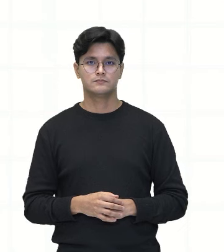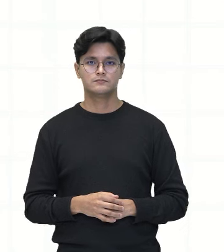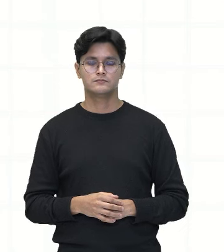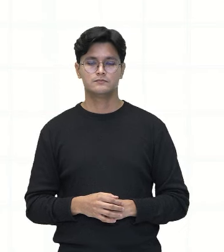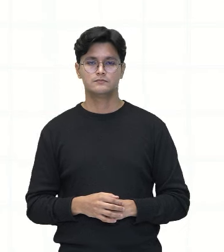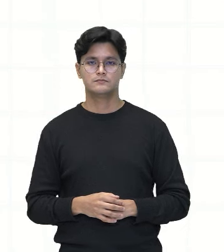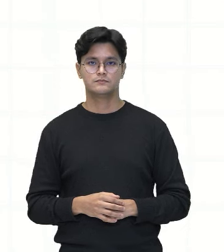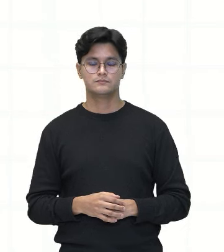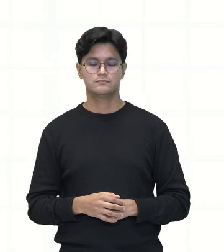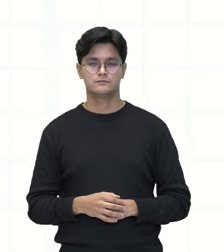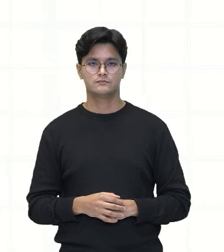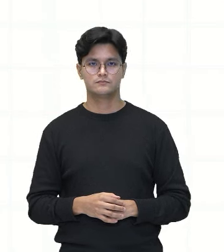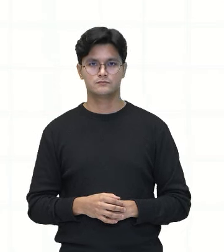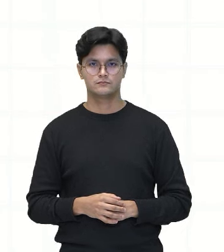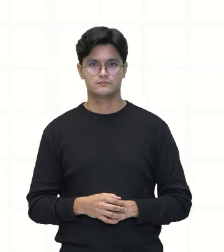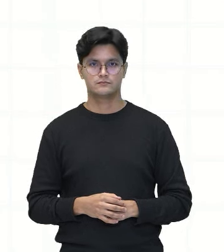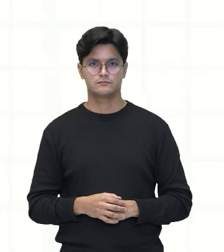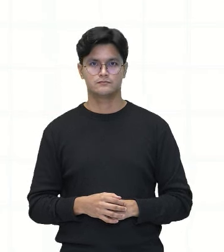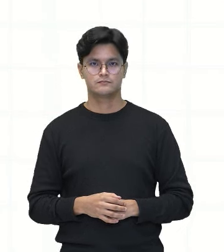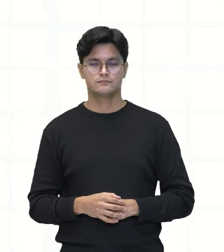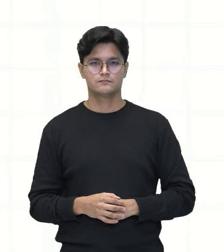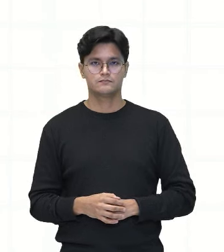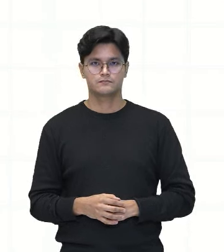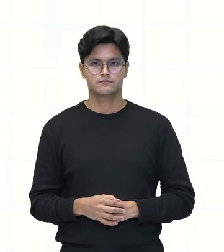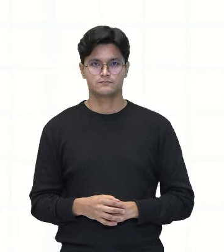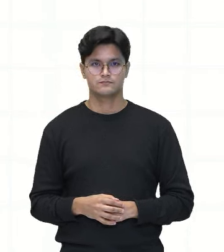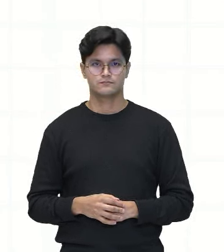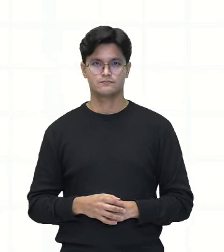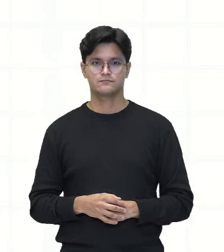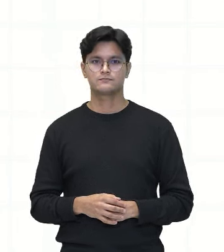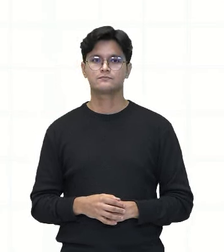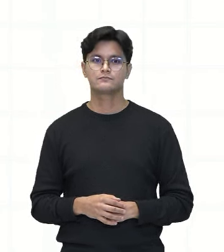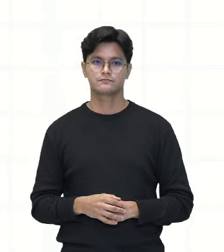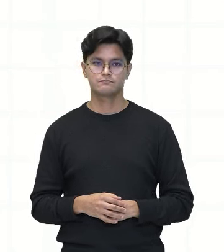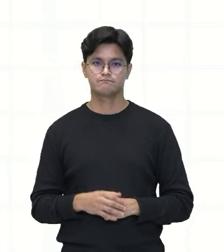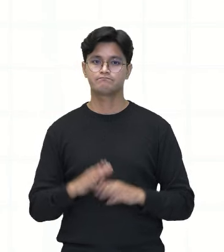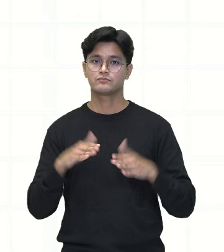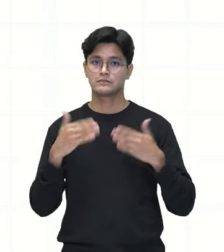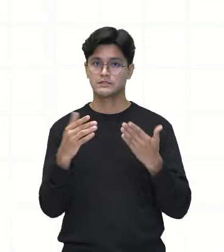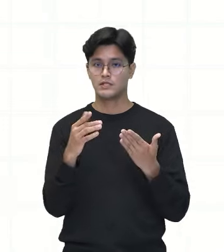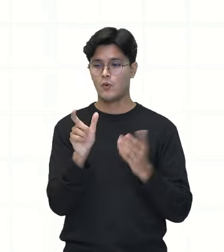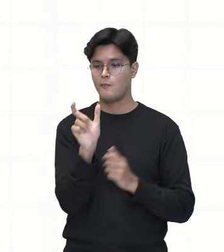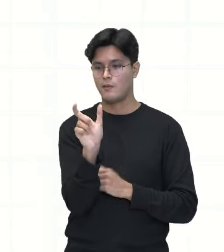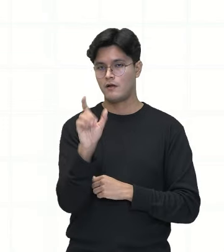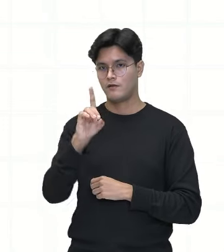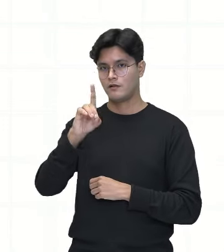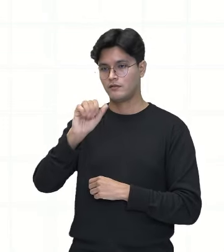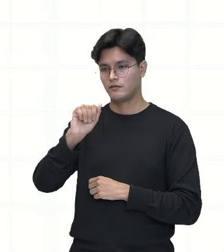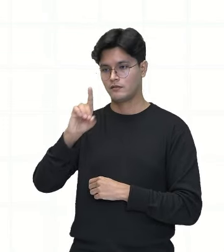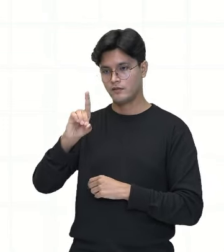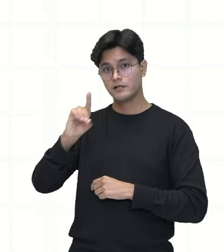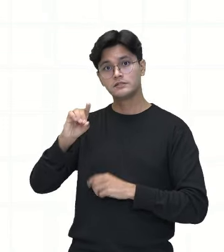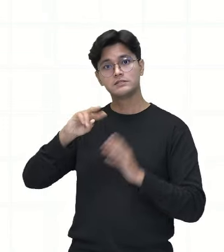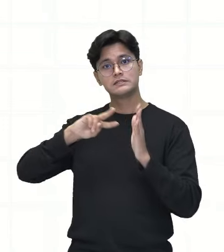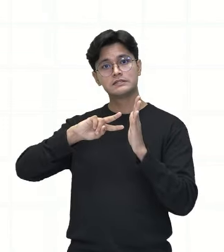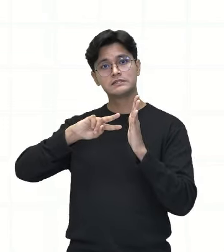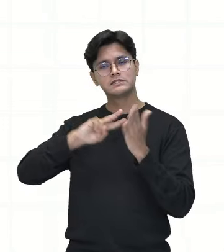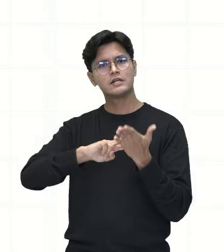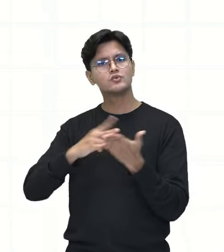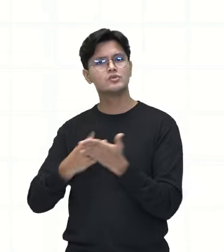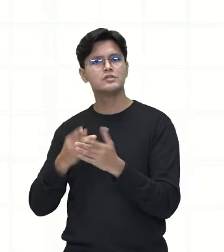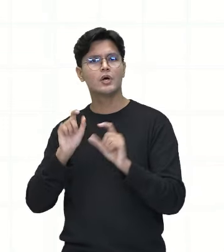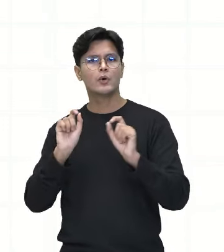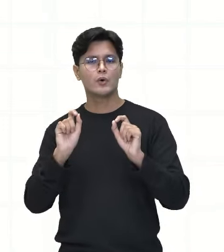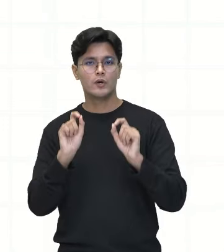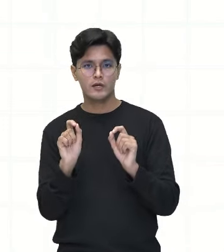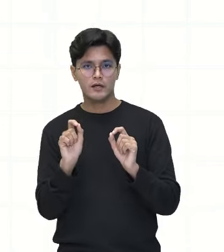dad was reclining on his chair. Dad, a palavra dad é papai, não é? I